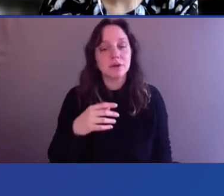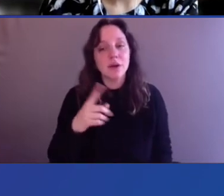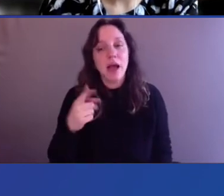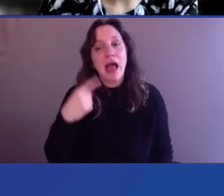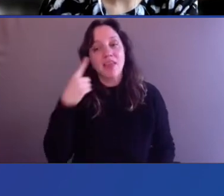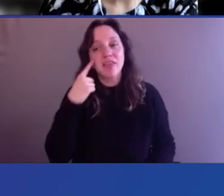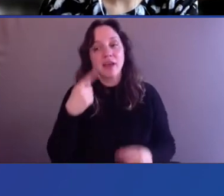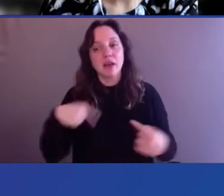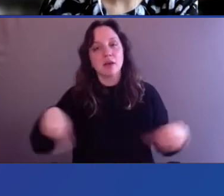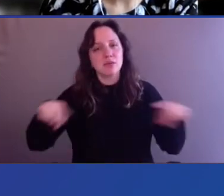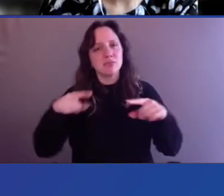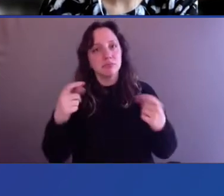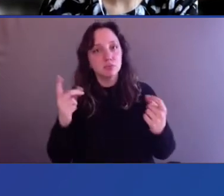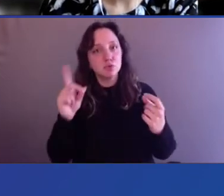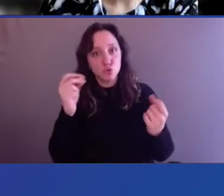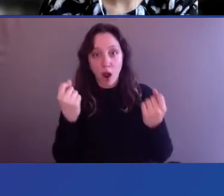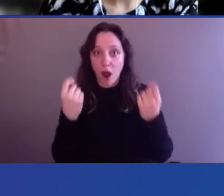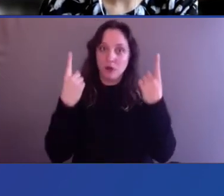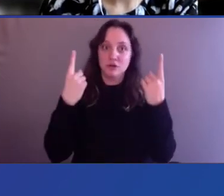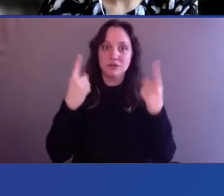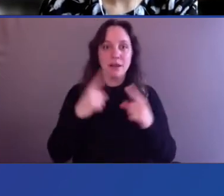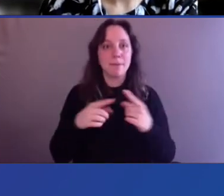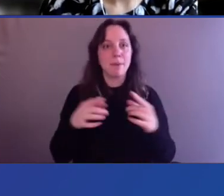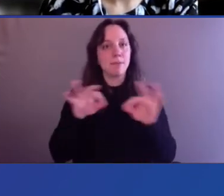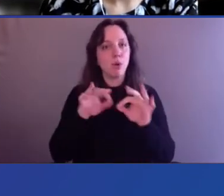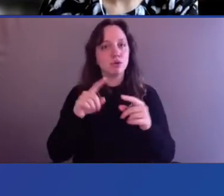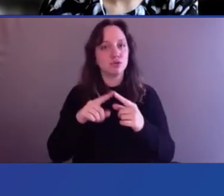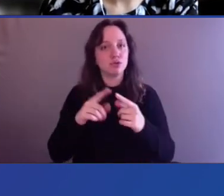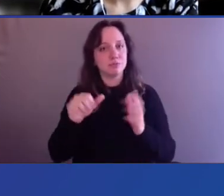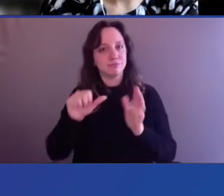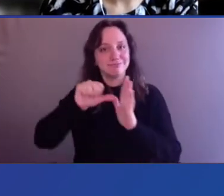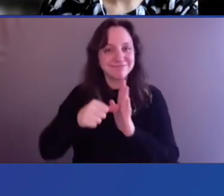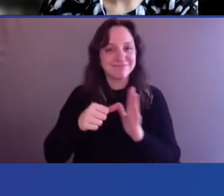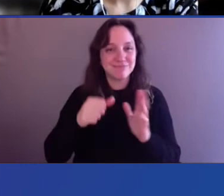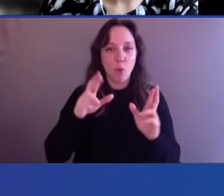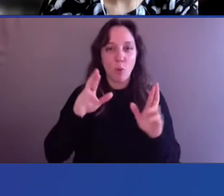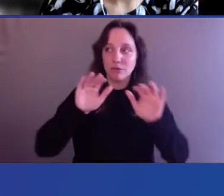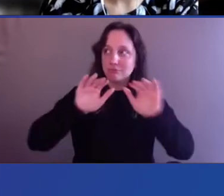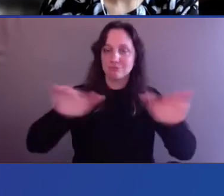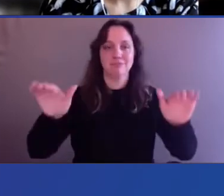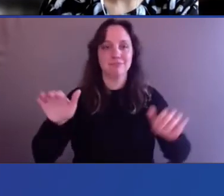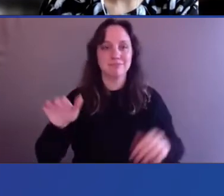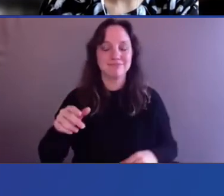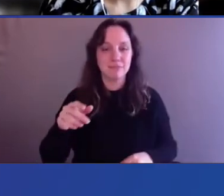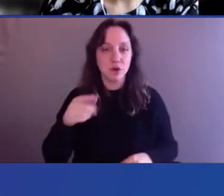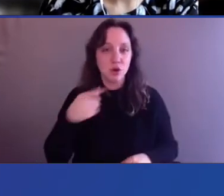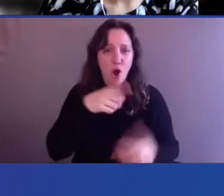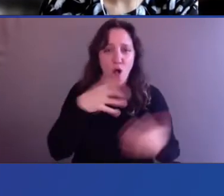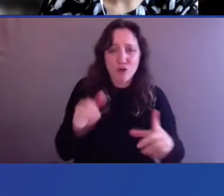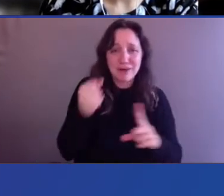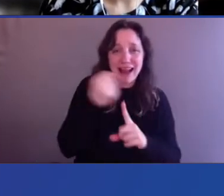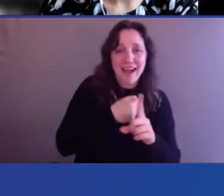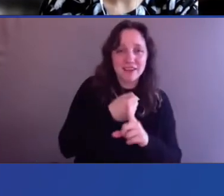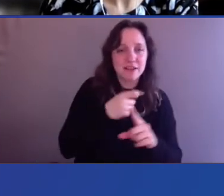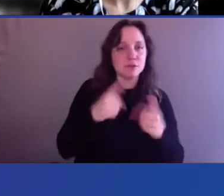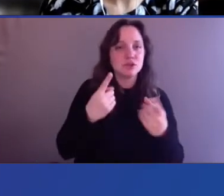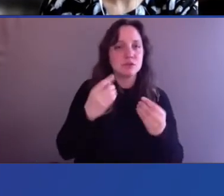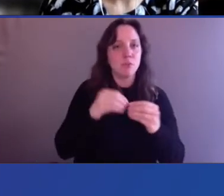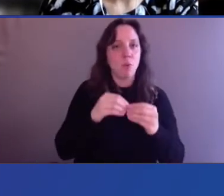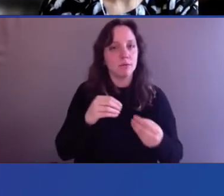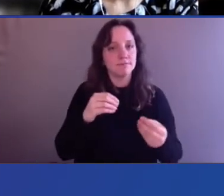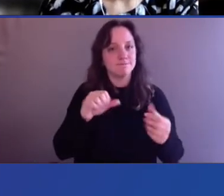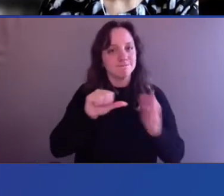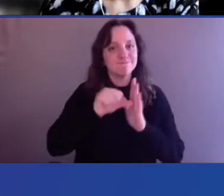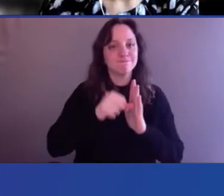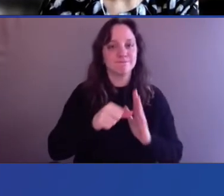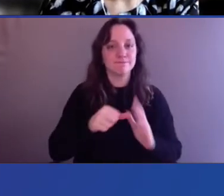just highlighting it, that you are an advocate already. Yes, that living loud and proud in the life you live is already